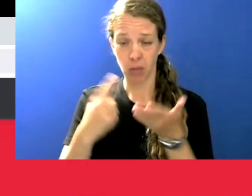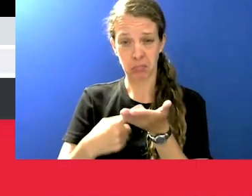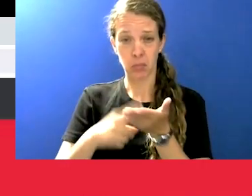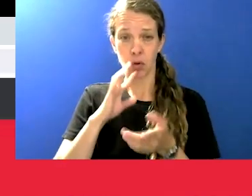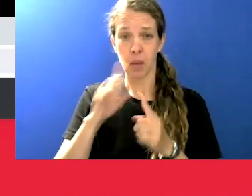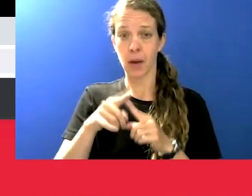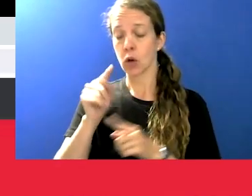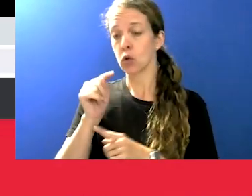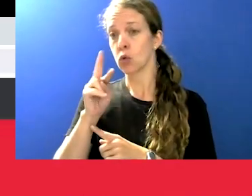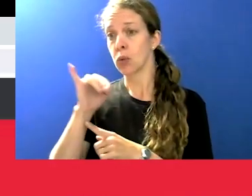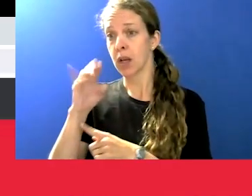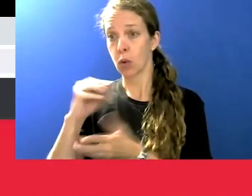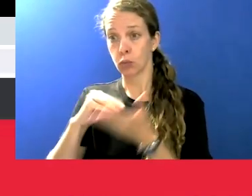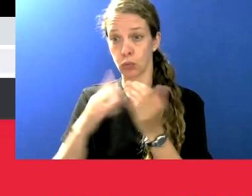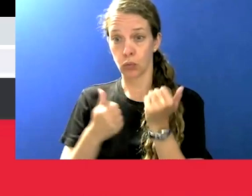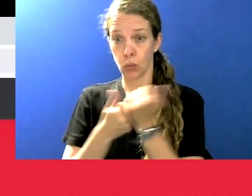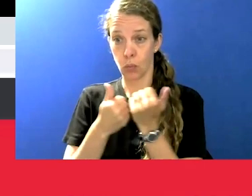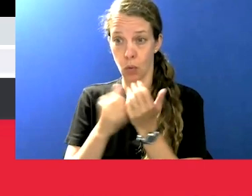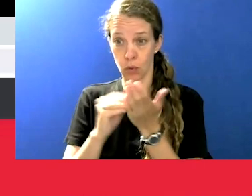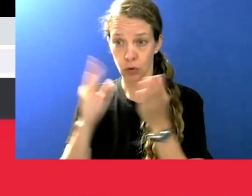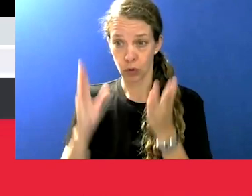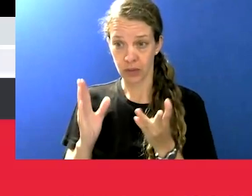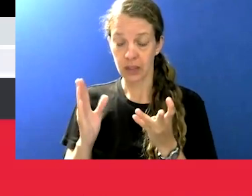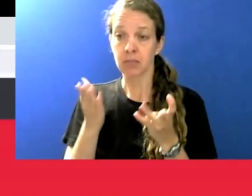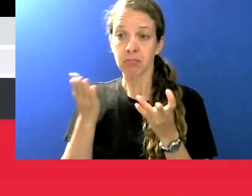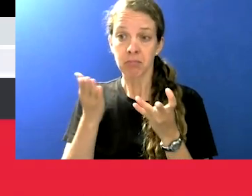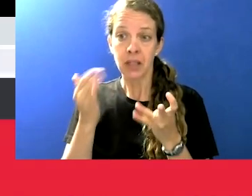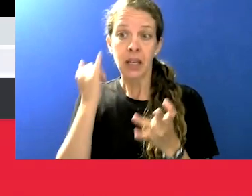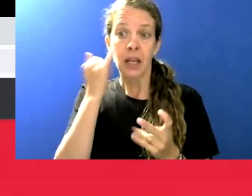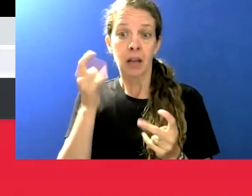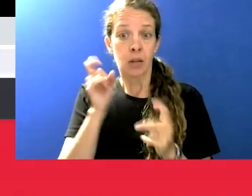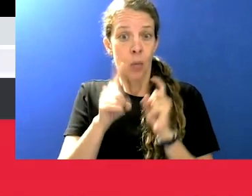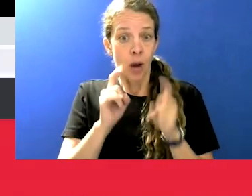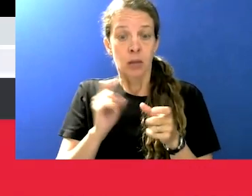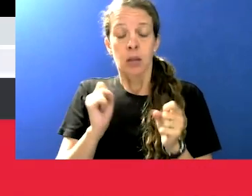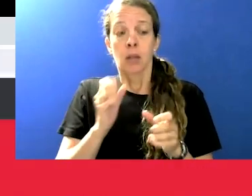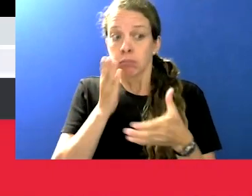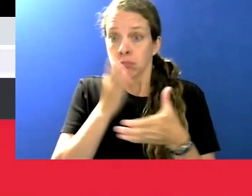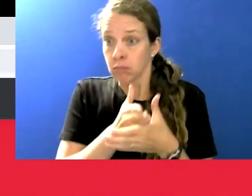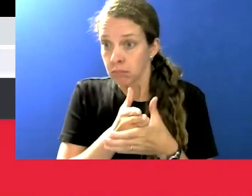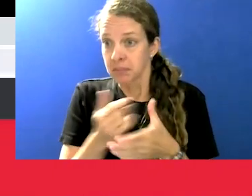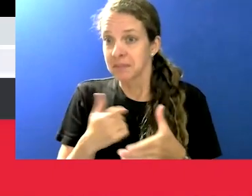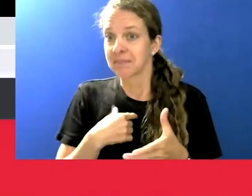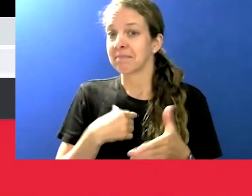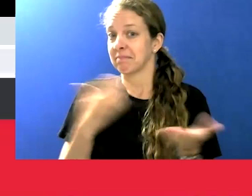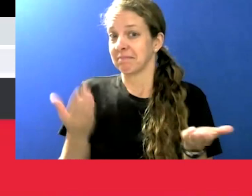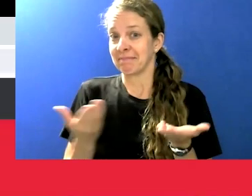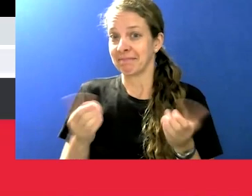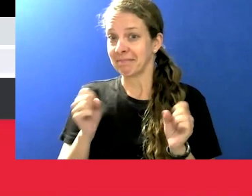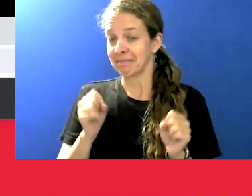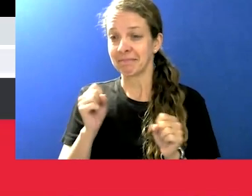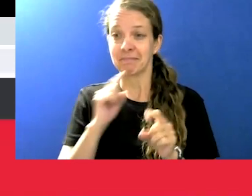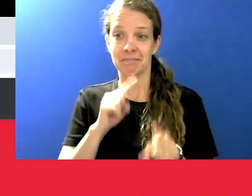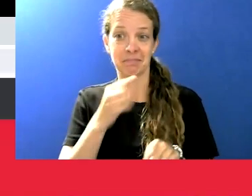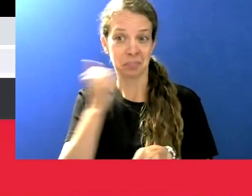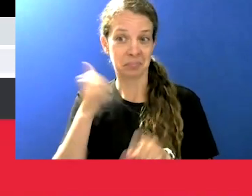about TRiO student support services. If anybody has any questions, feel free to interrupt me. I'm here to be able to answer as best